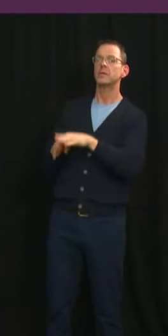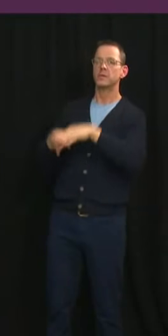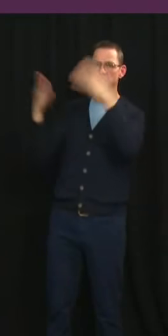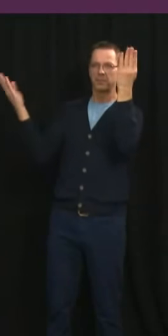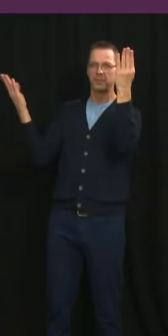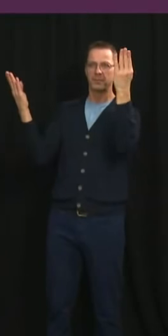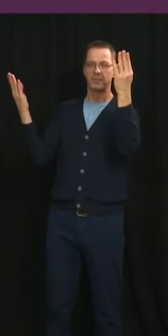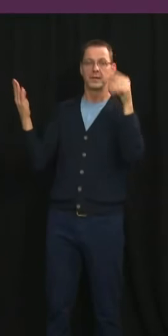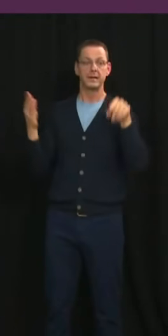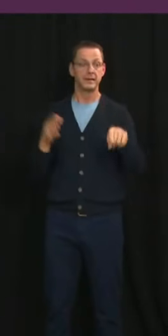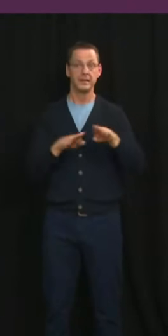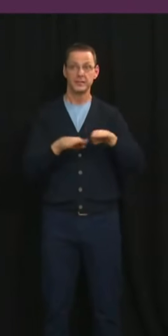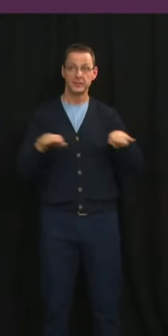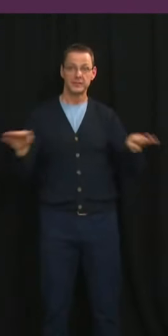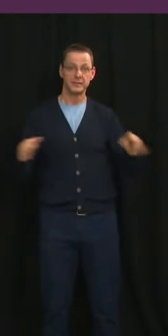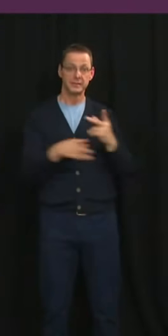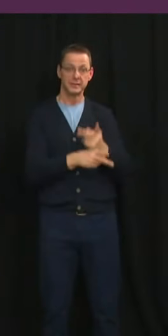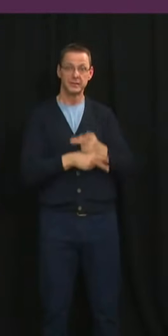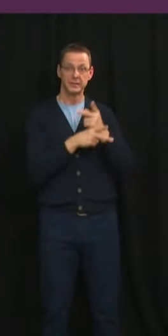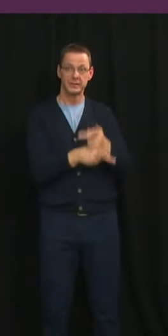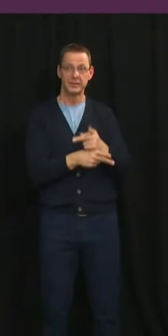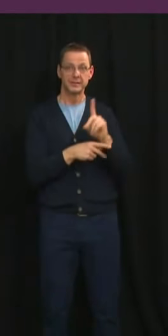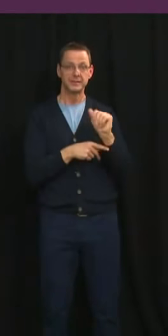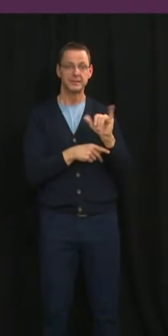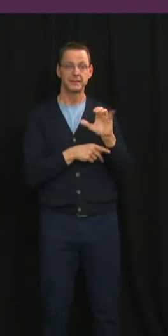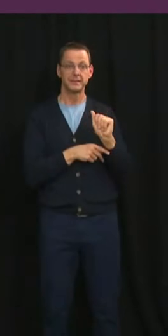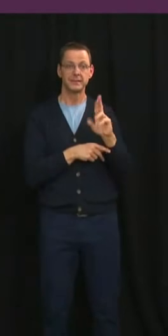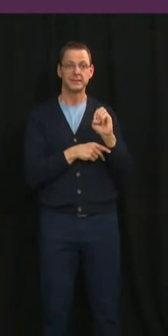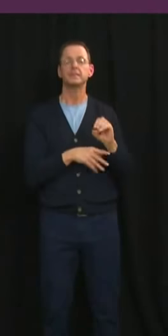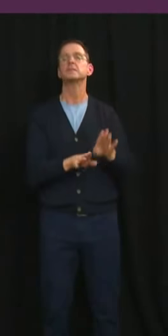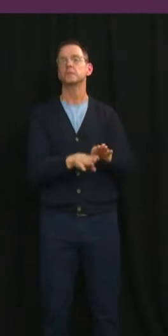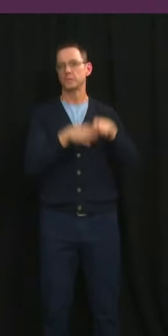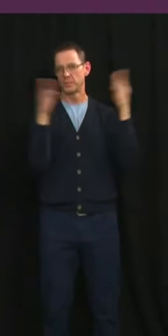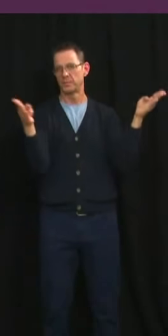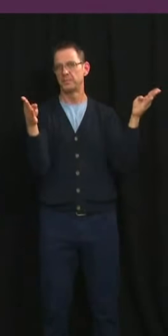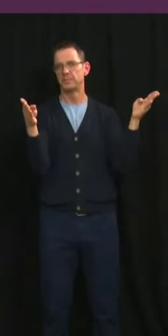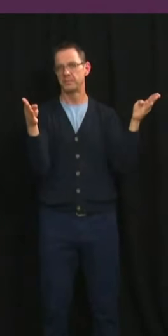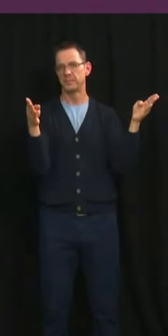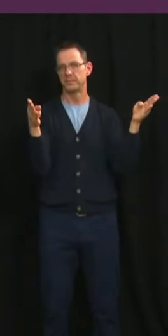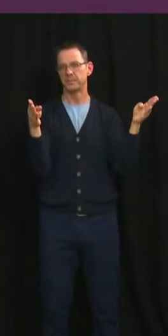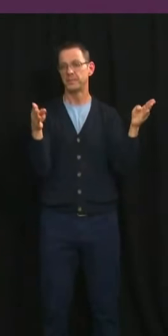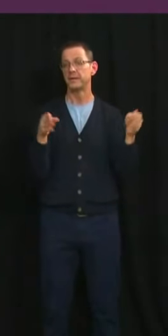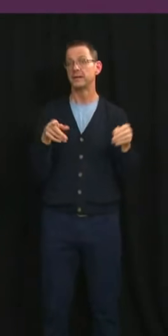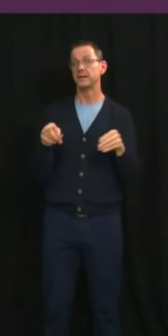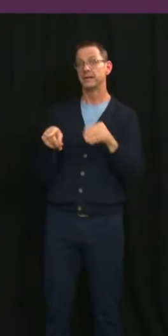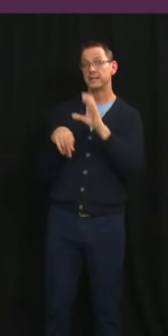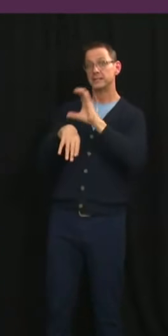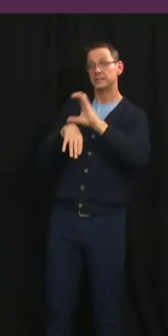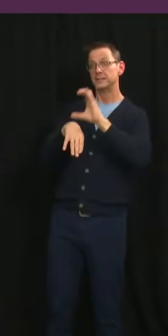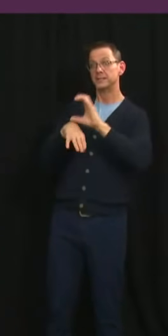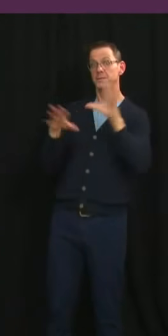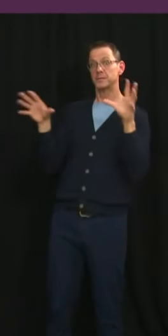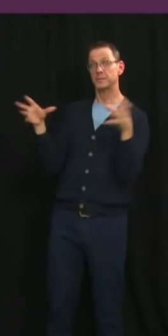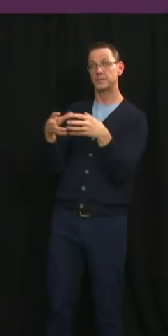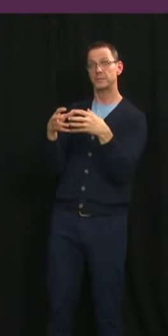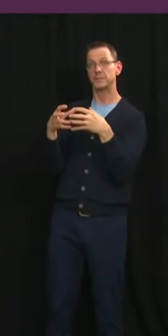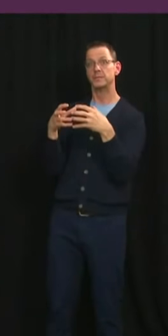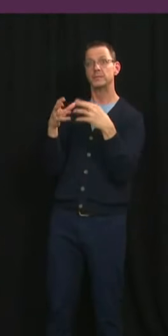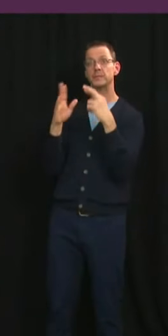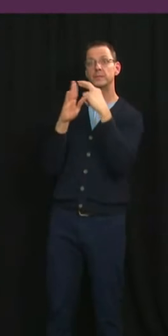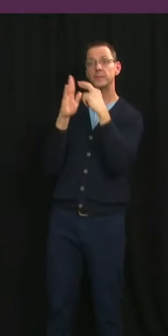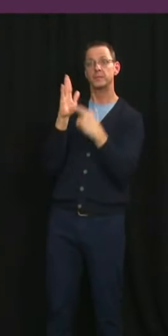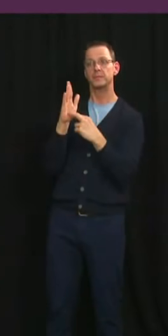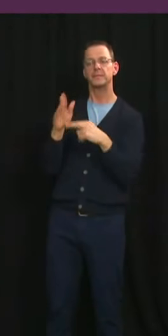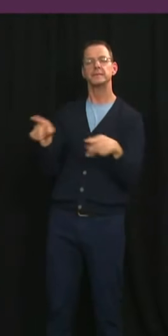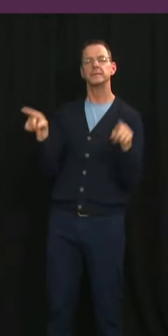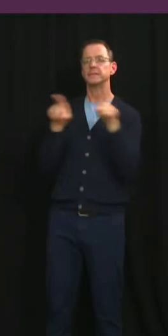limited at 15% of their fire code occupancy, with mandatory masking and distancing between different